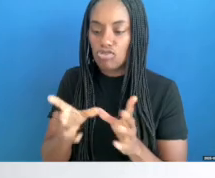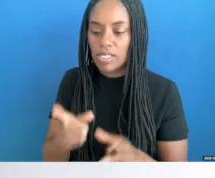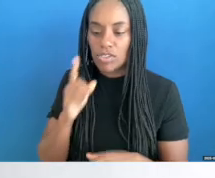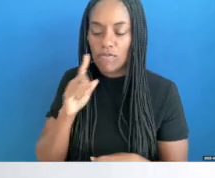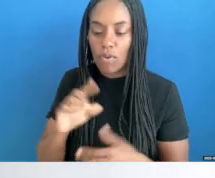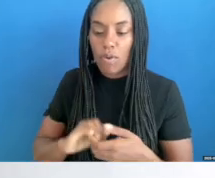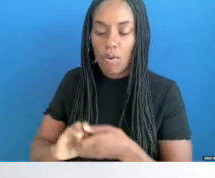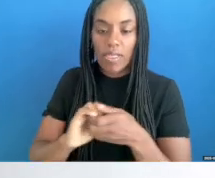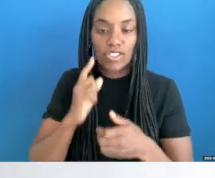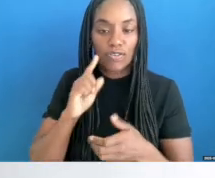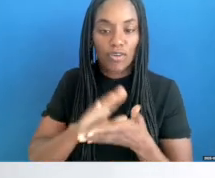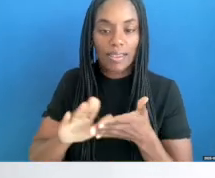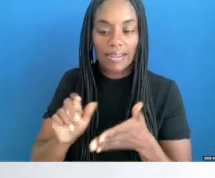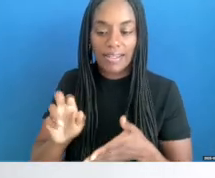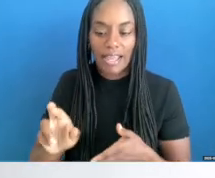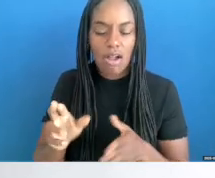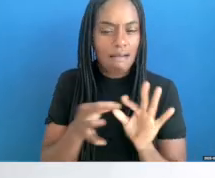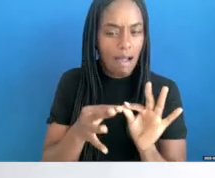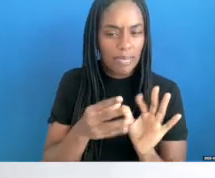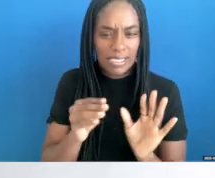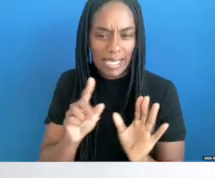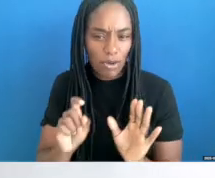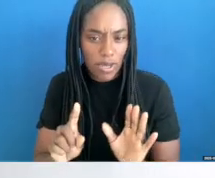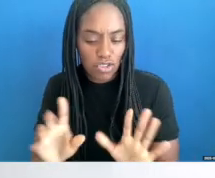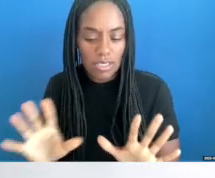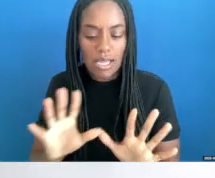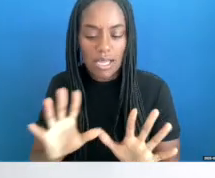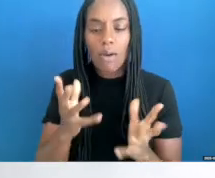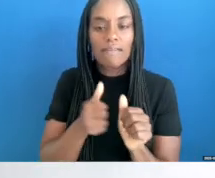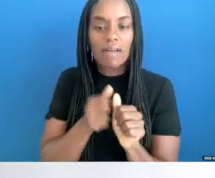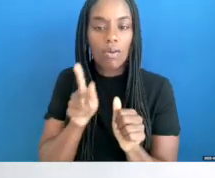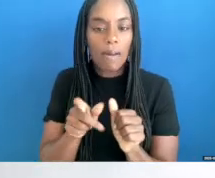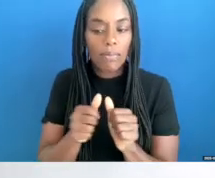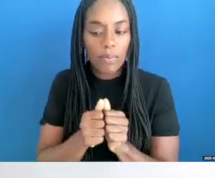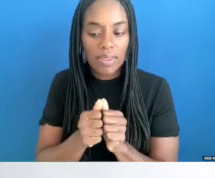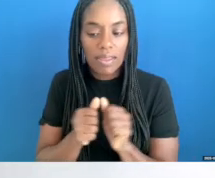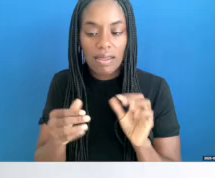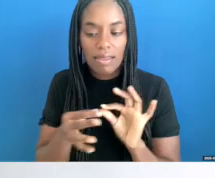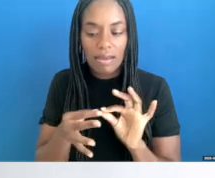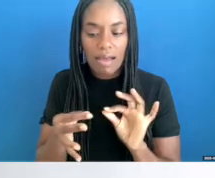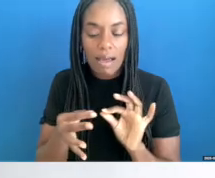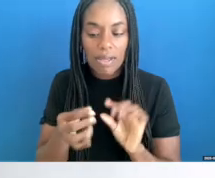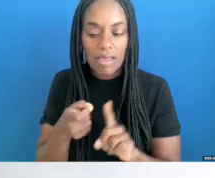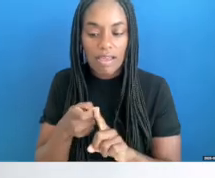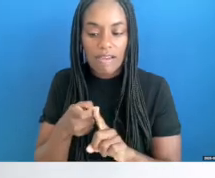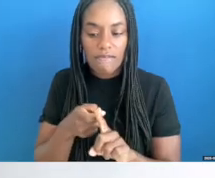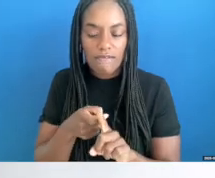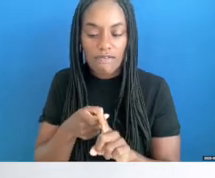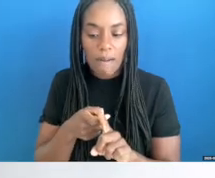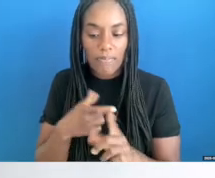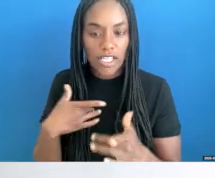and then I guess a couple questions. So just following up with the comment from Union Concerned Scientists,